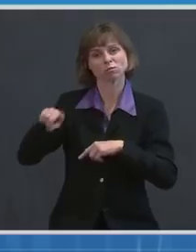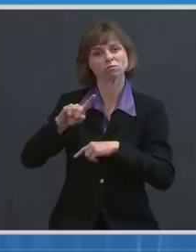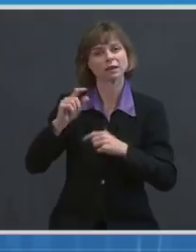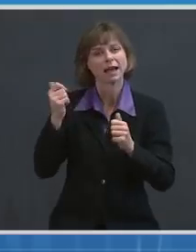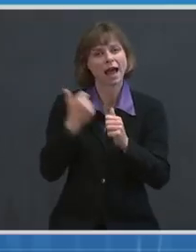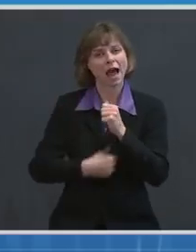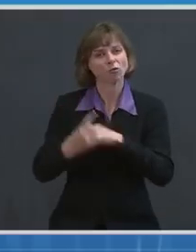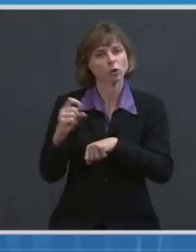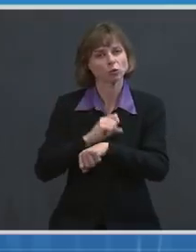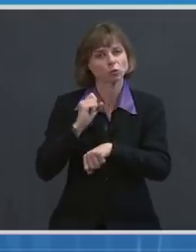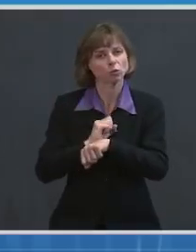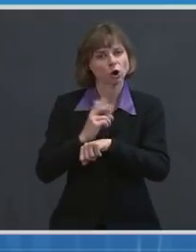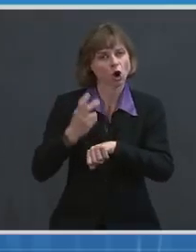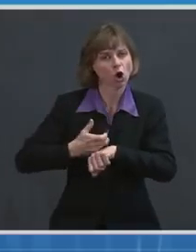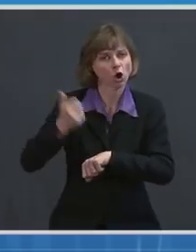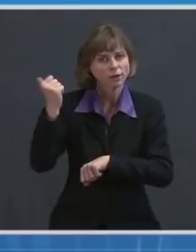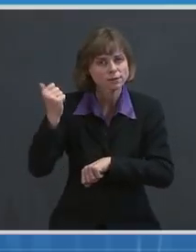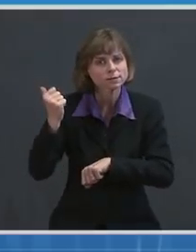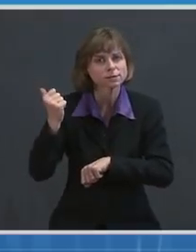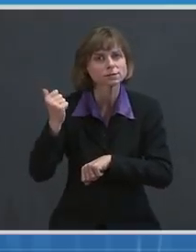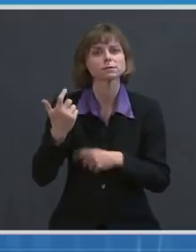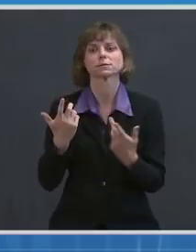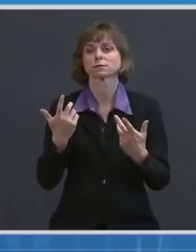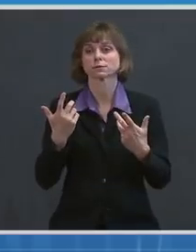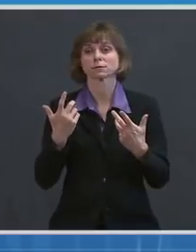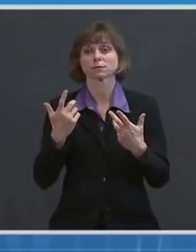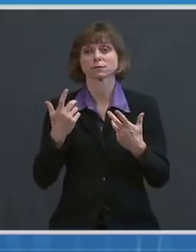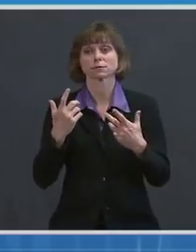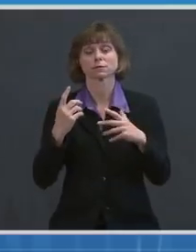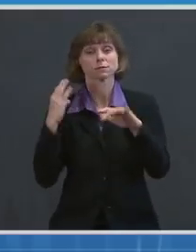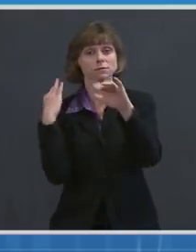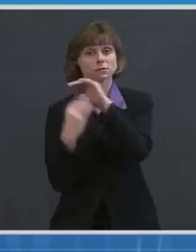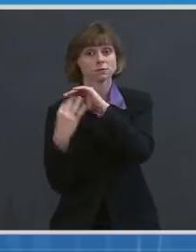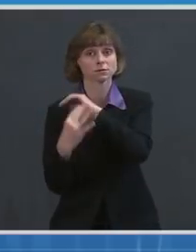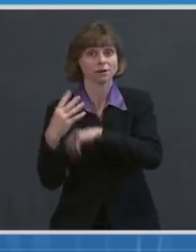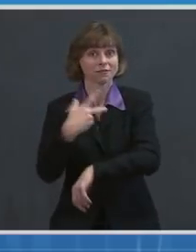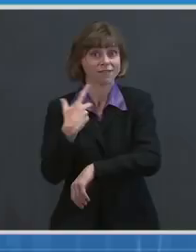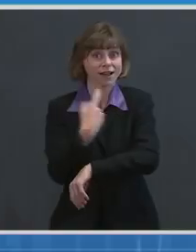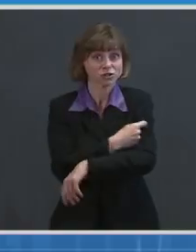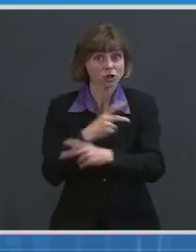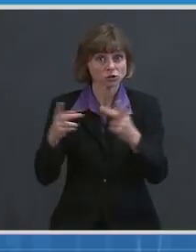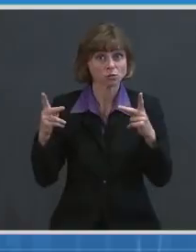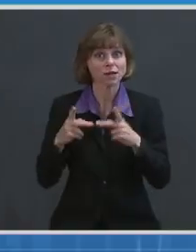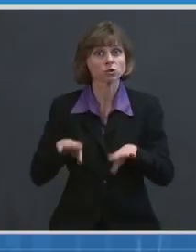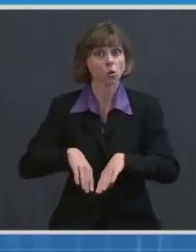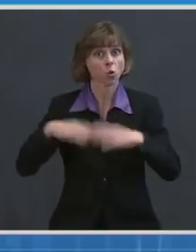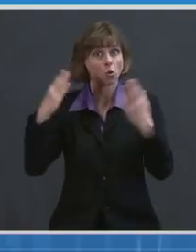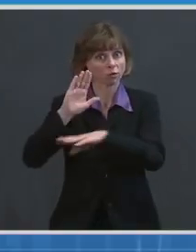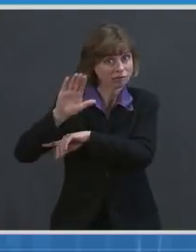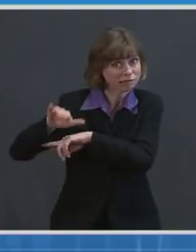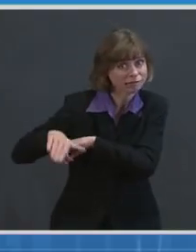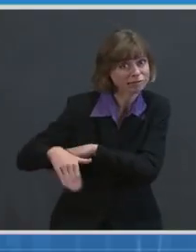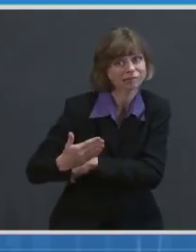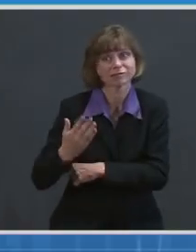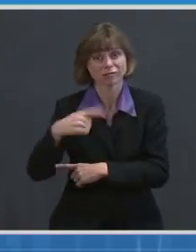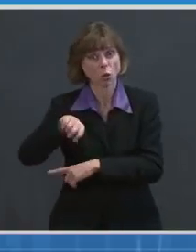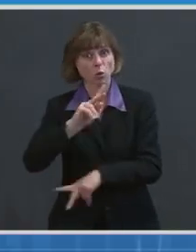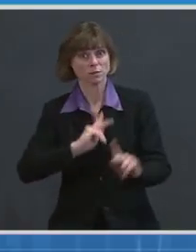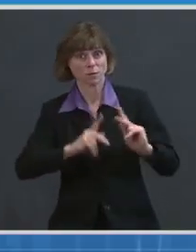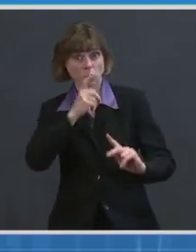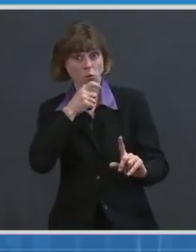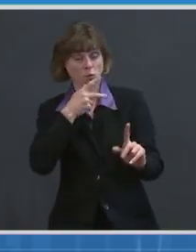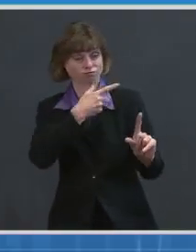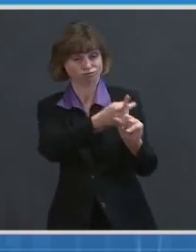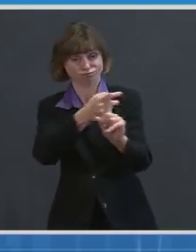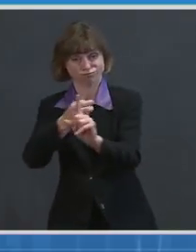depends on vaccination sites being open late and the tireless effort of vaccinators. While all of this is challenging,